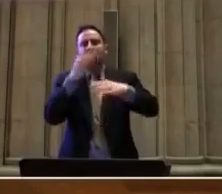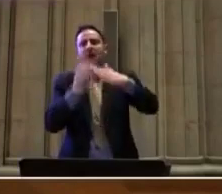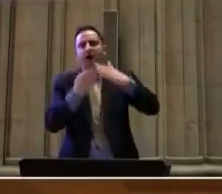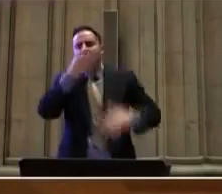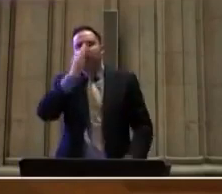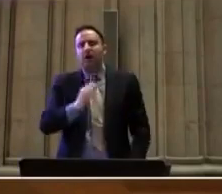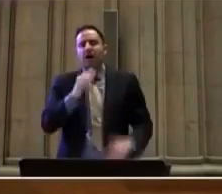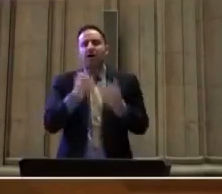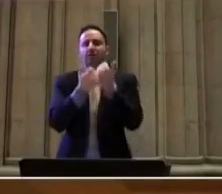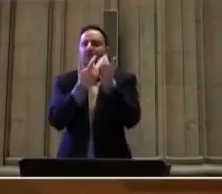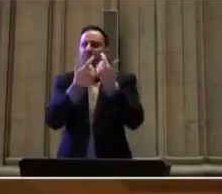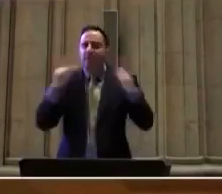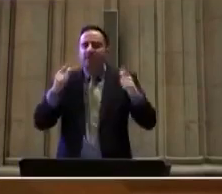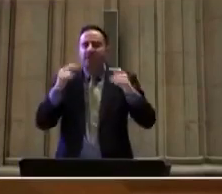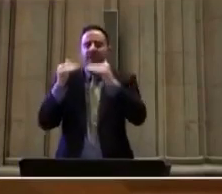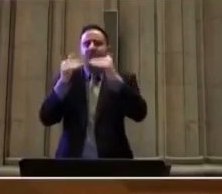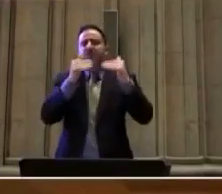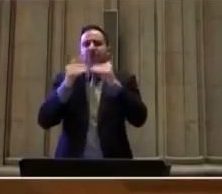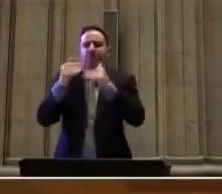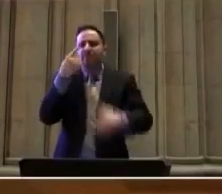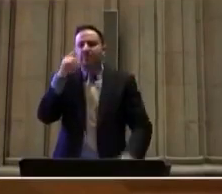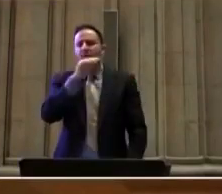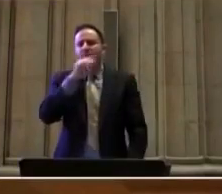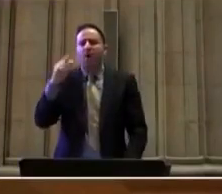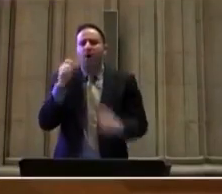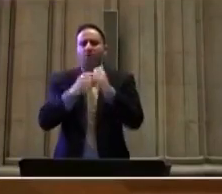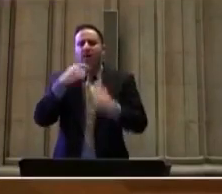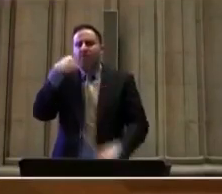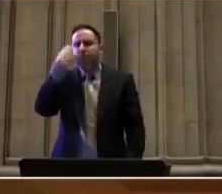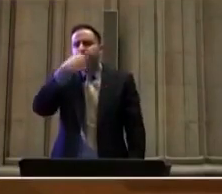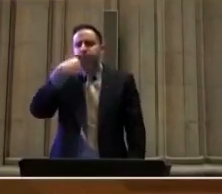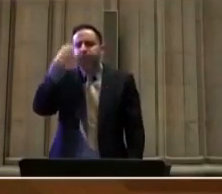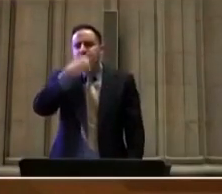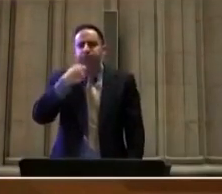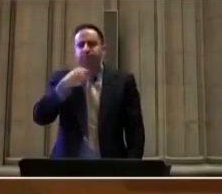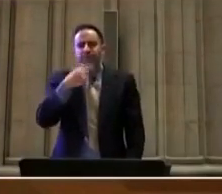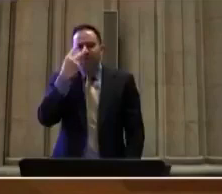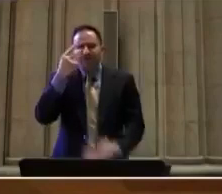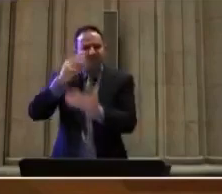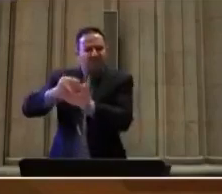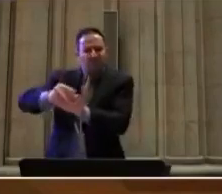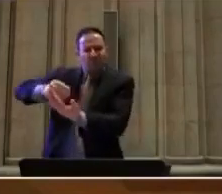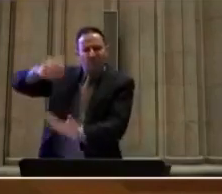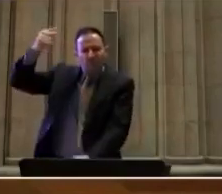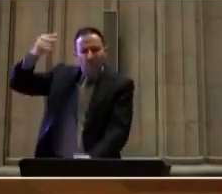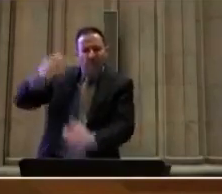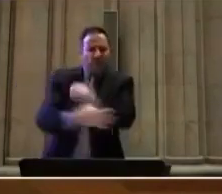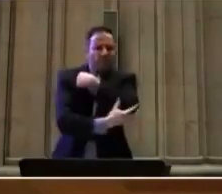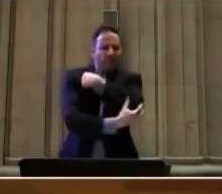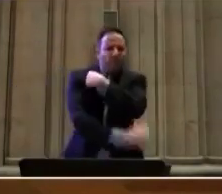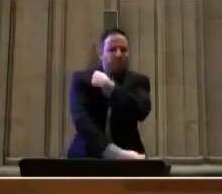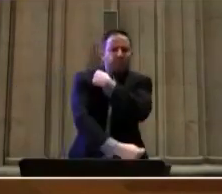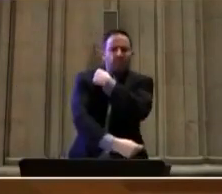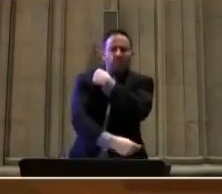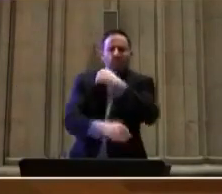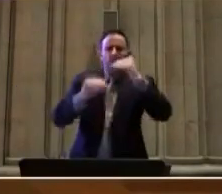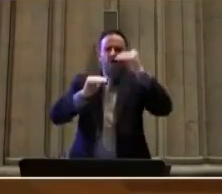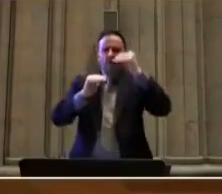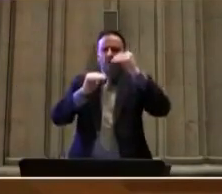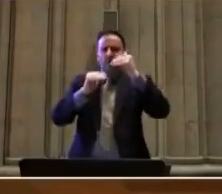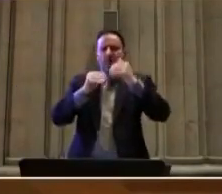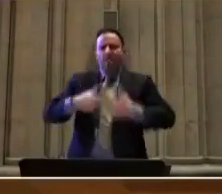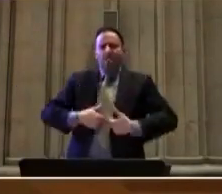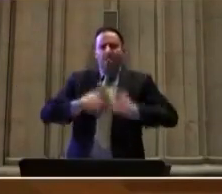with liberty and justice for all, with our lips, while we see the rich and the poor living in two